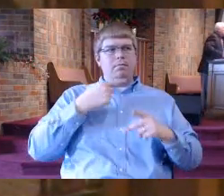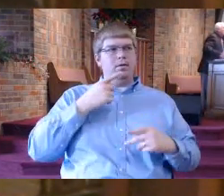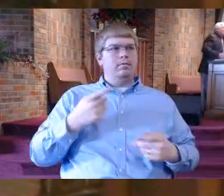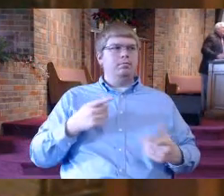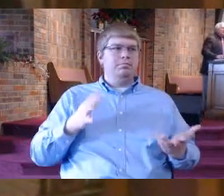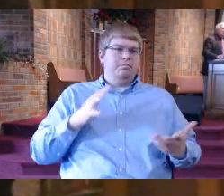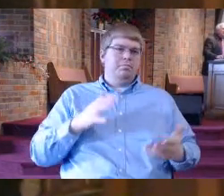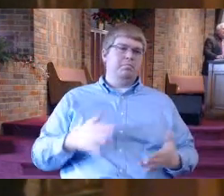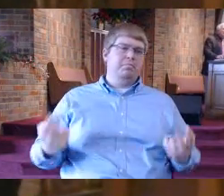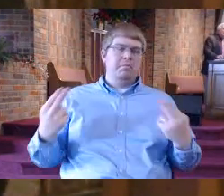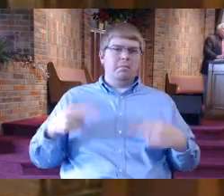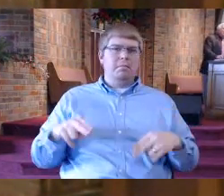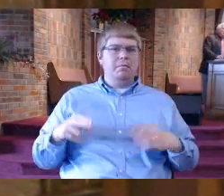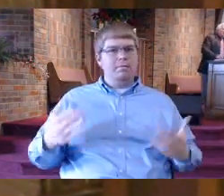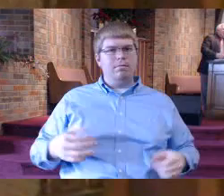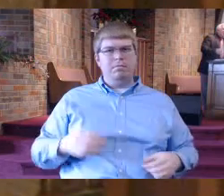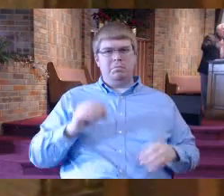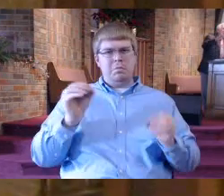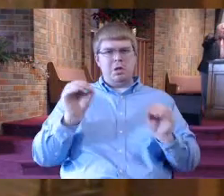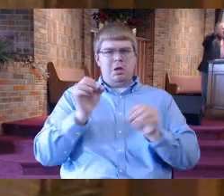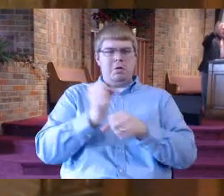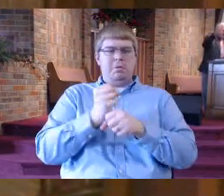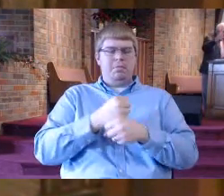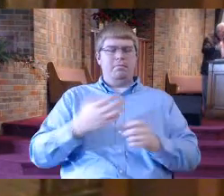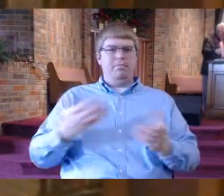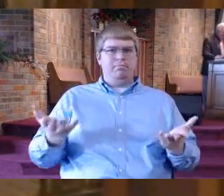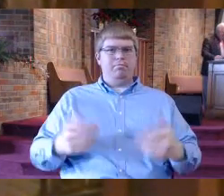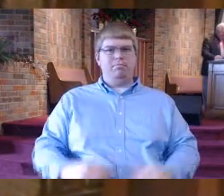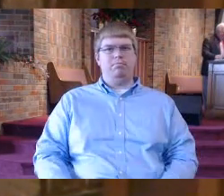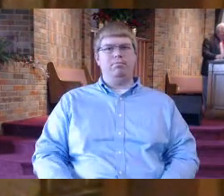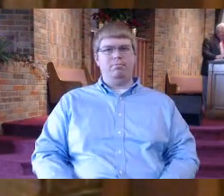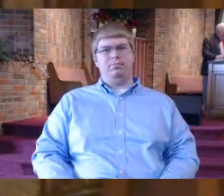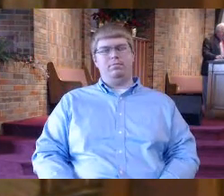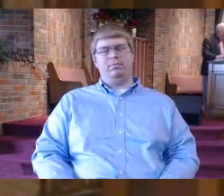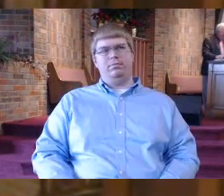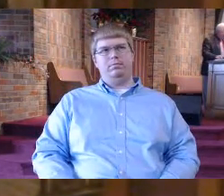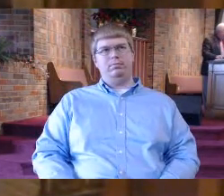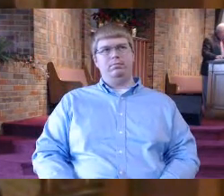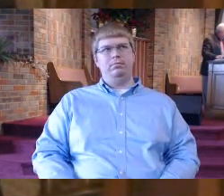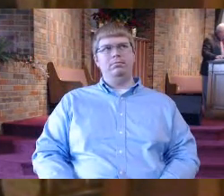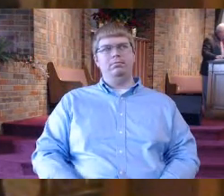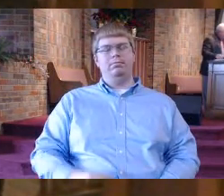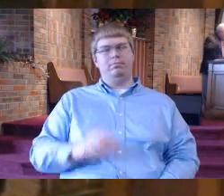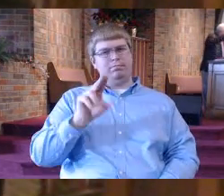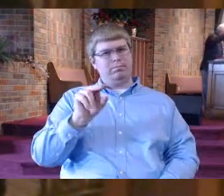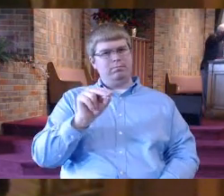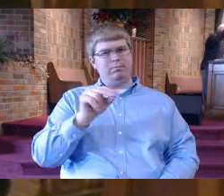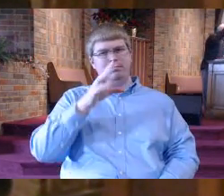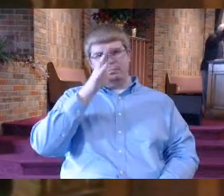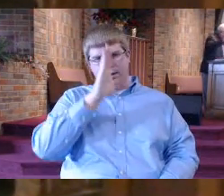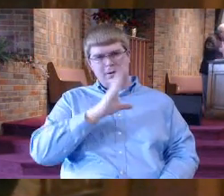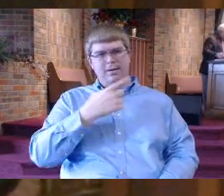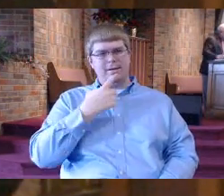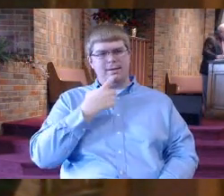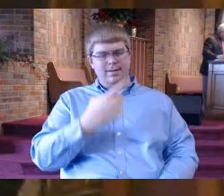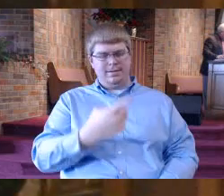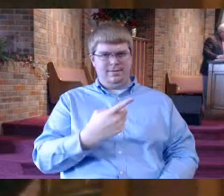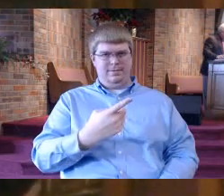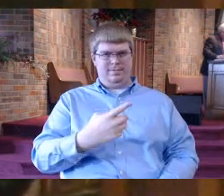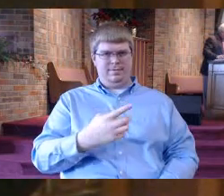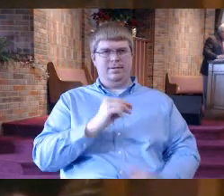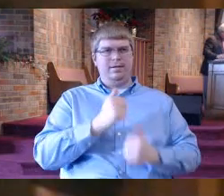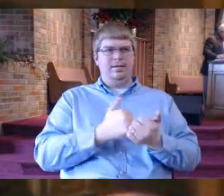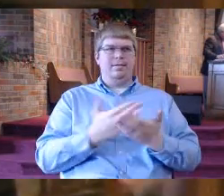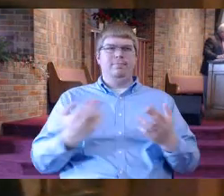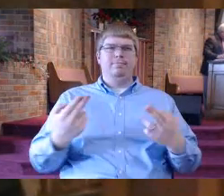God said, and all of these things came into being. Not God not only spoke into the creation, but